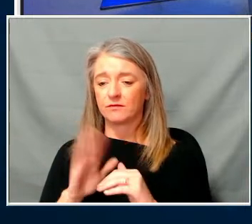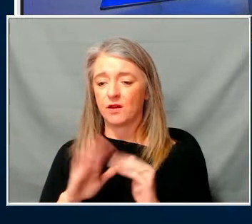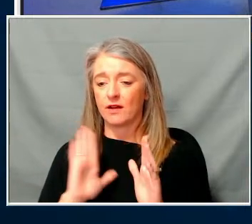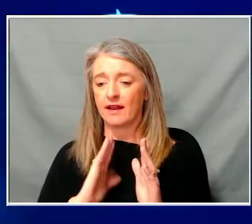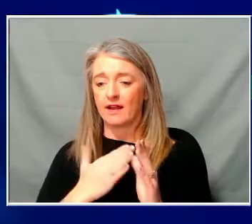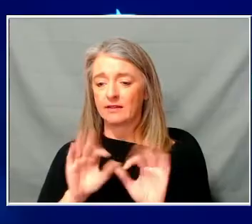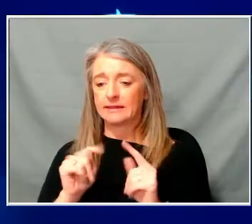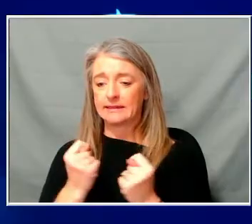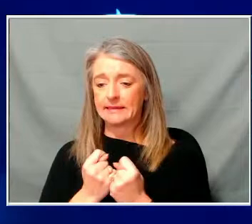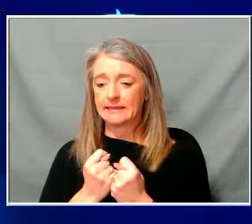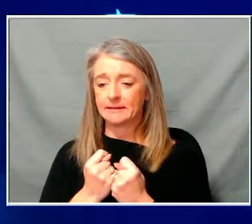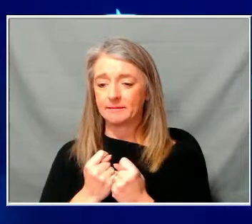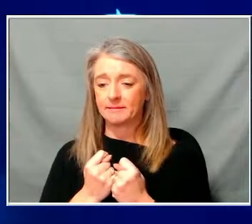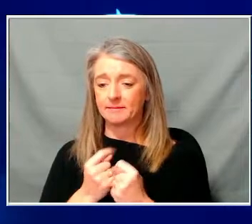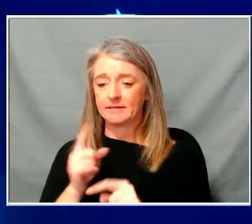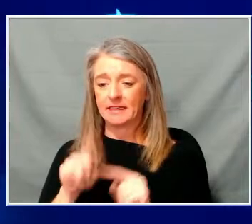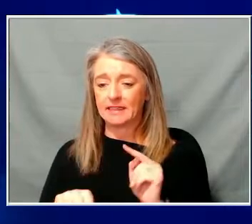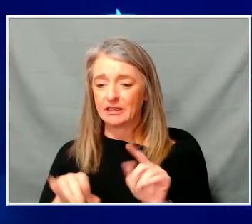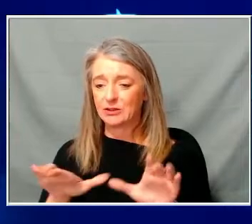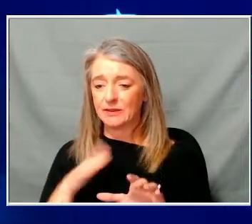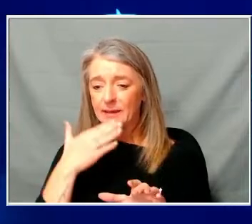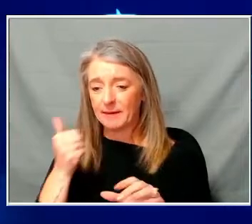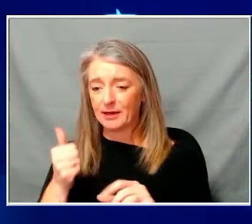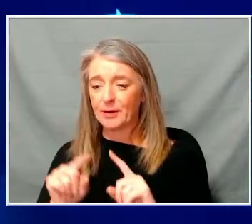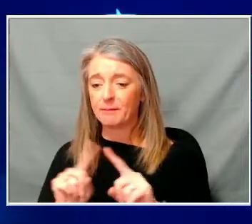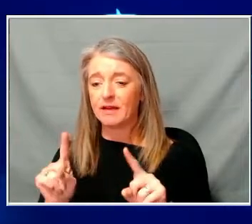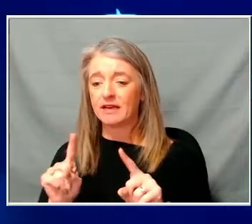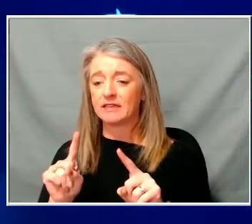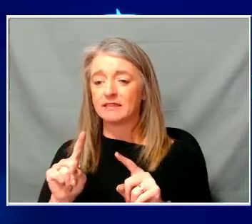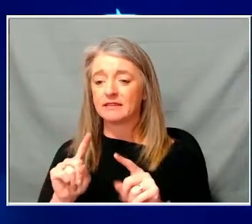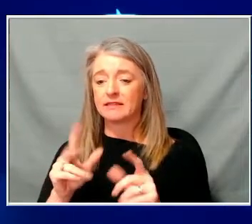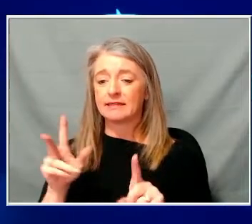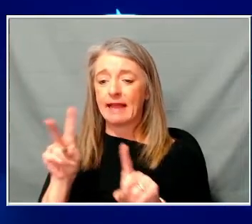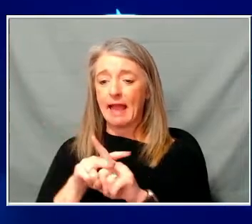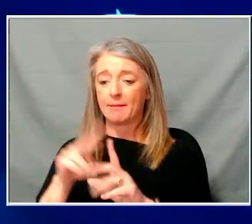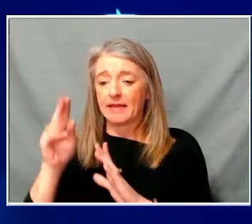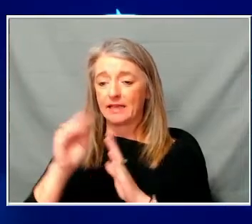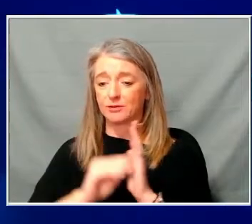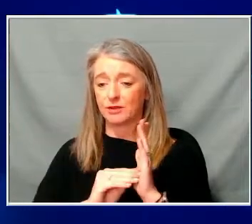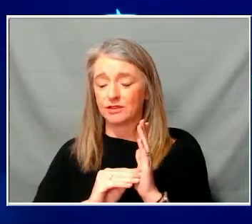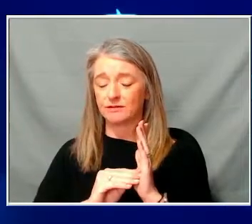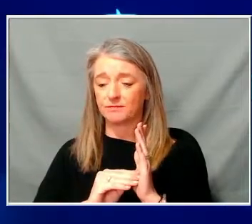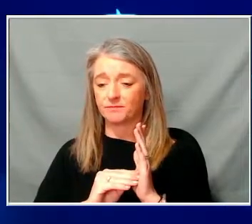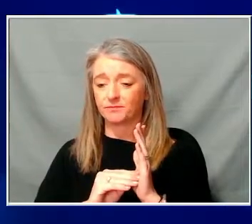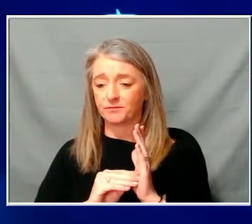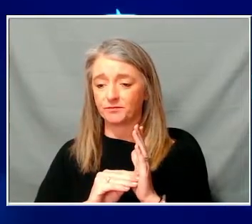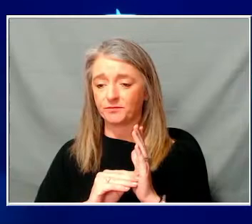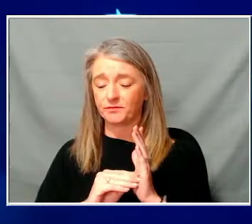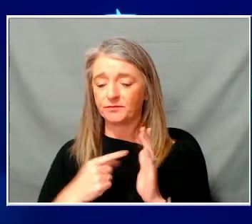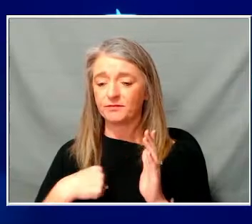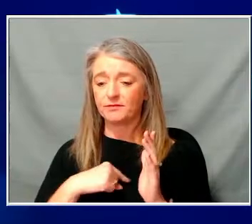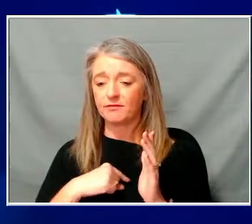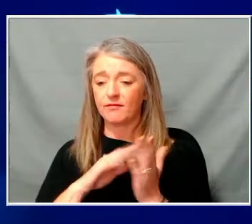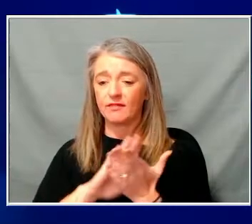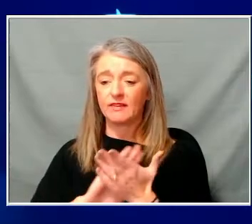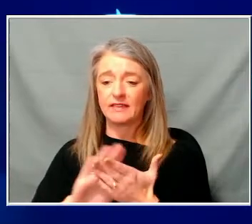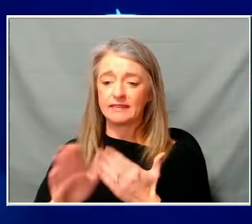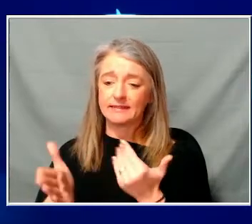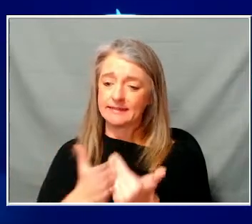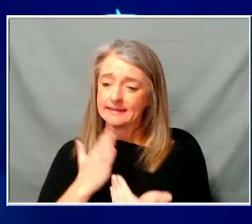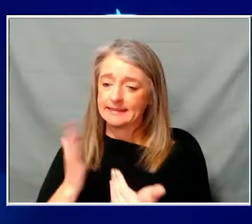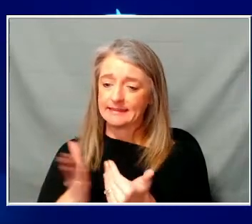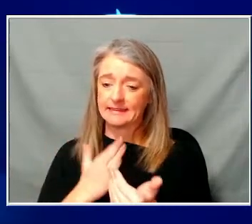it so well, I couldn't do any better. But regarding the application process, like I said, we like to make it nice and easy,